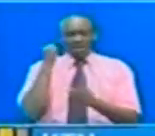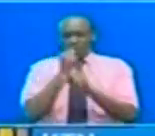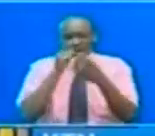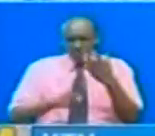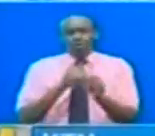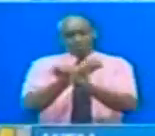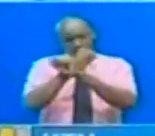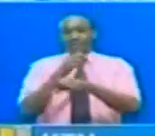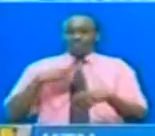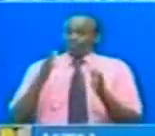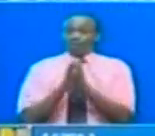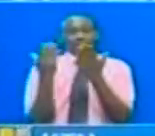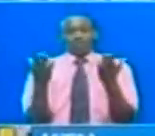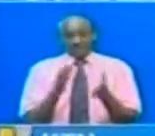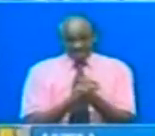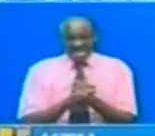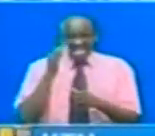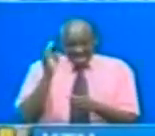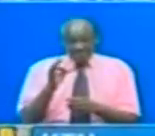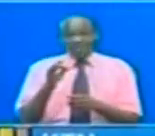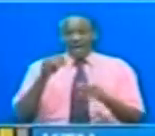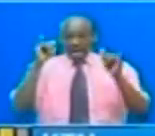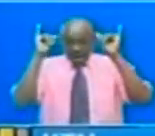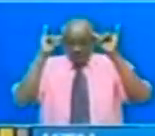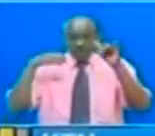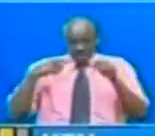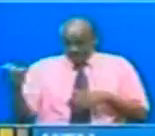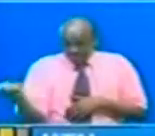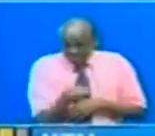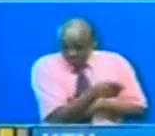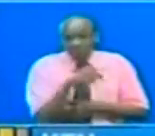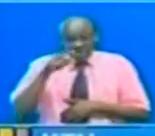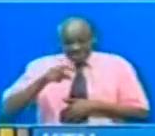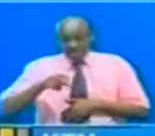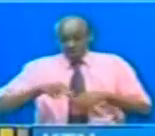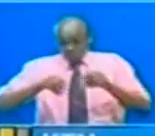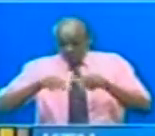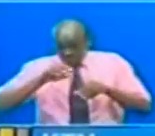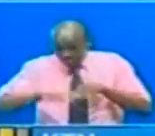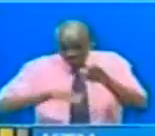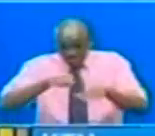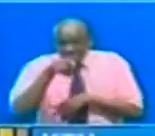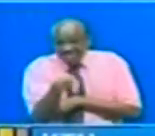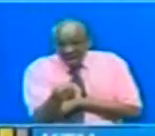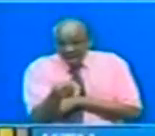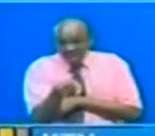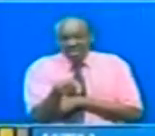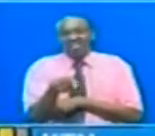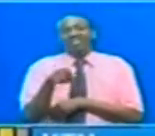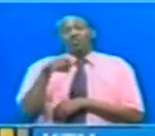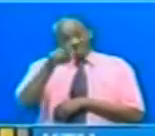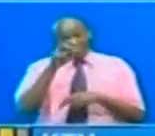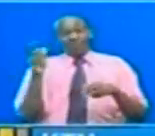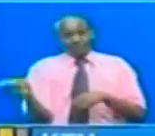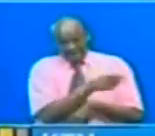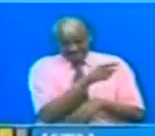citizen and their property. If the footprints of cattle reach your location, you will be responsible.